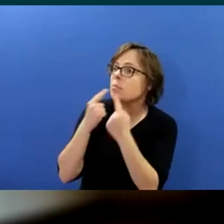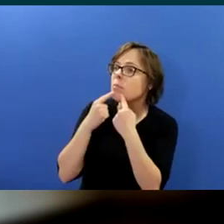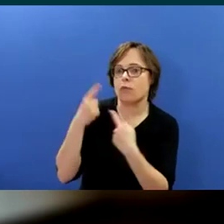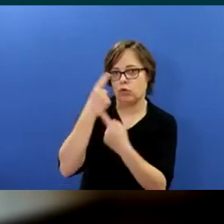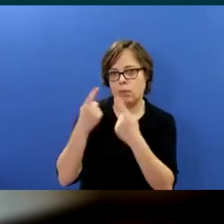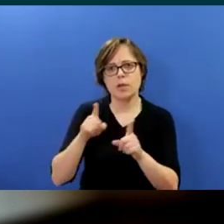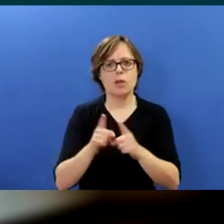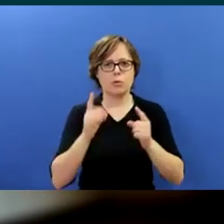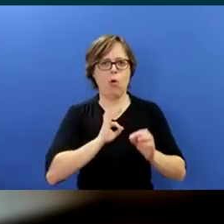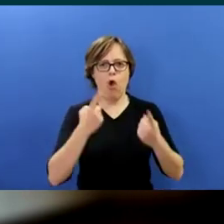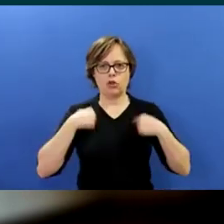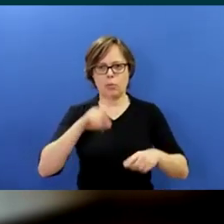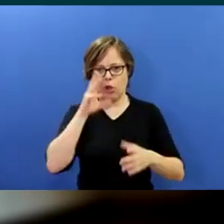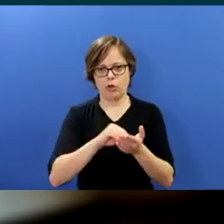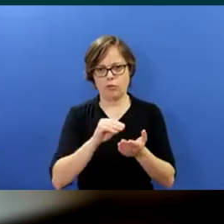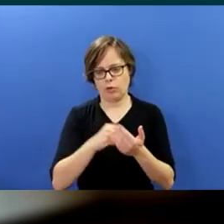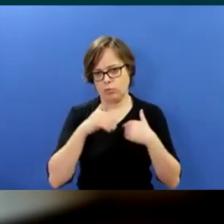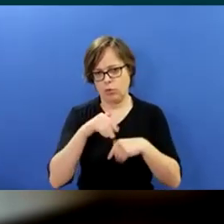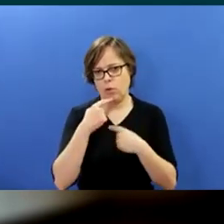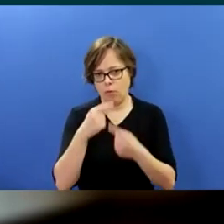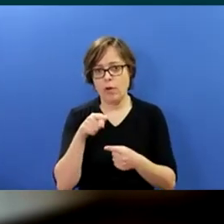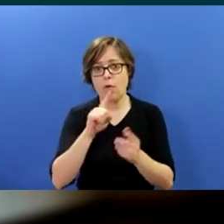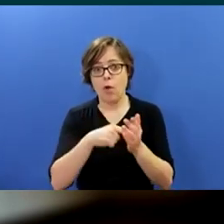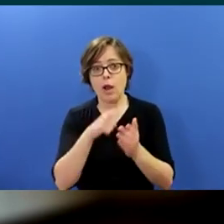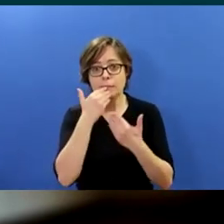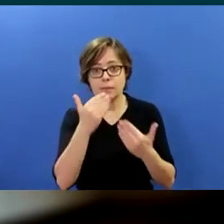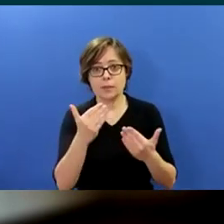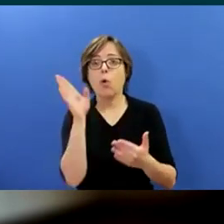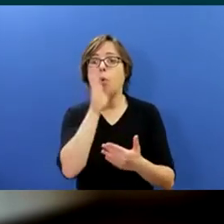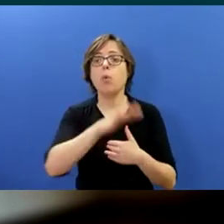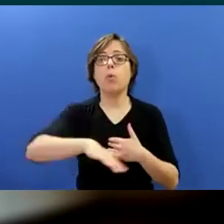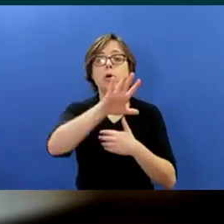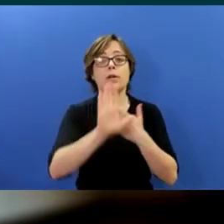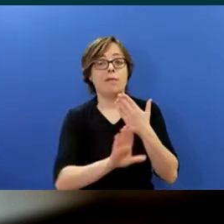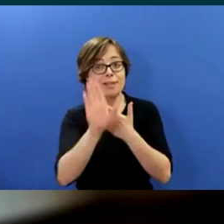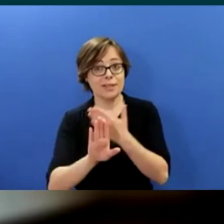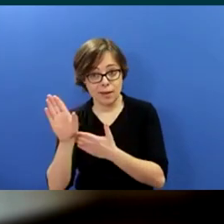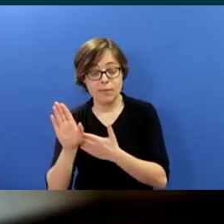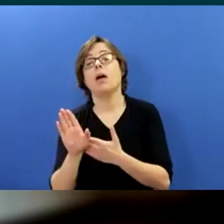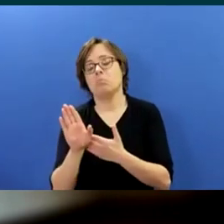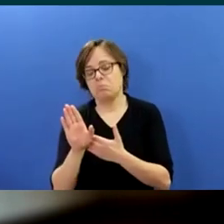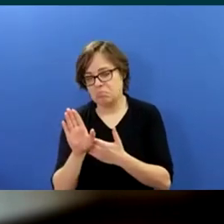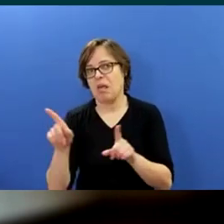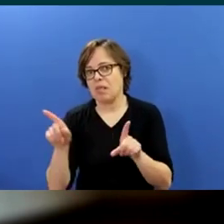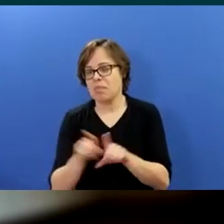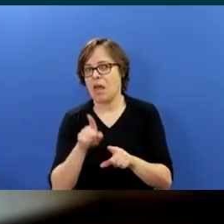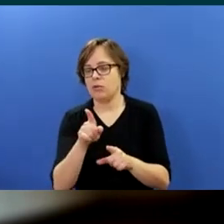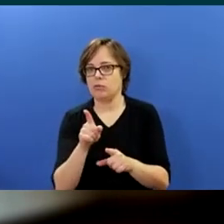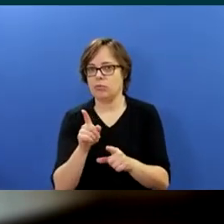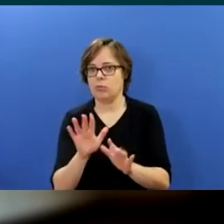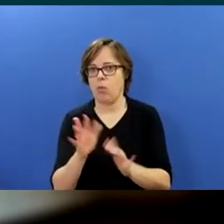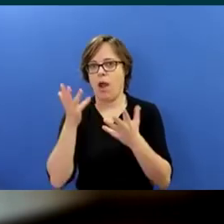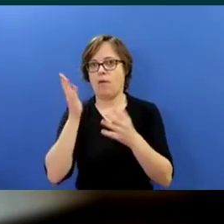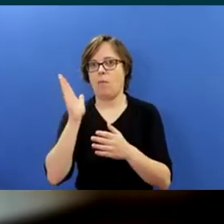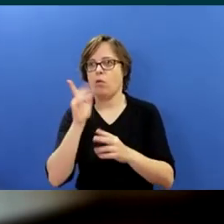space can also help a lot to raise just a topic that is not present within most people's